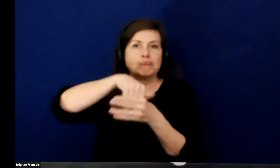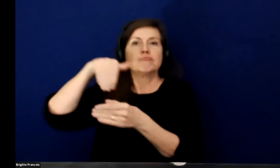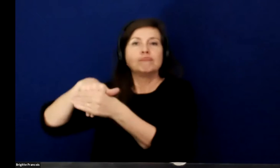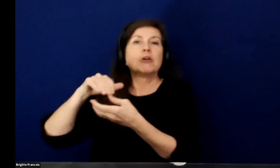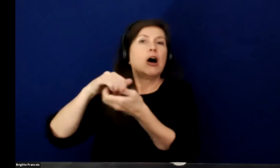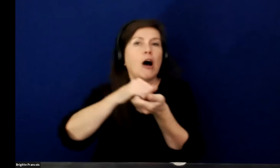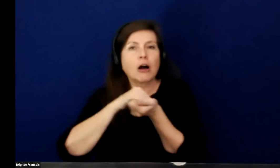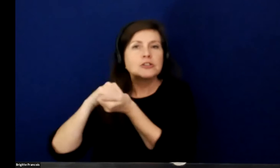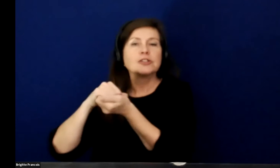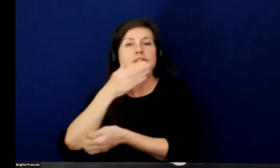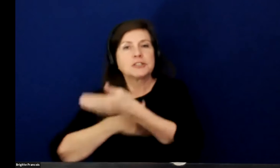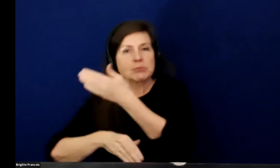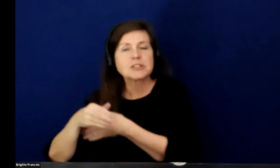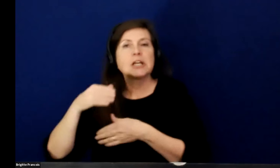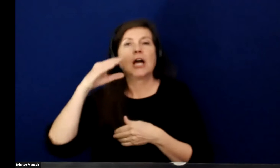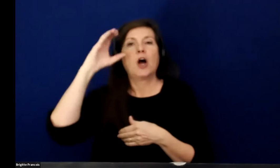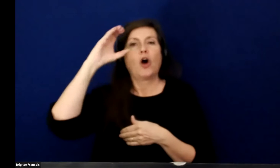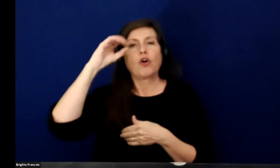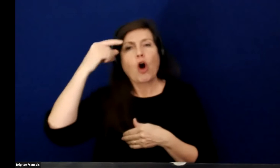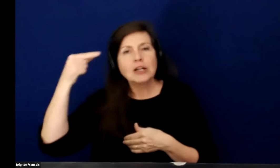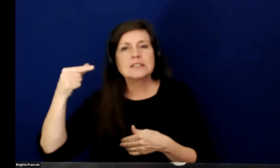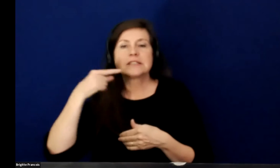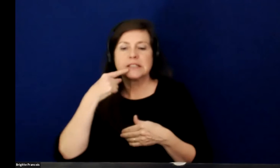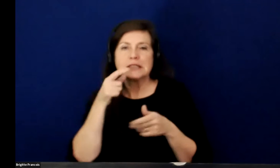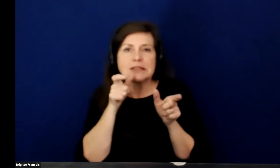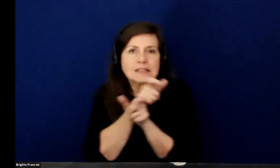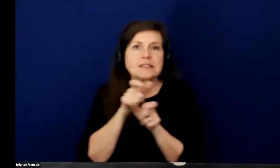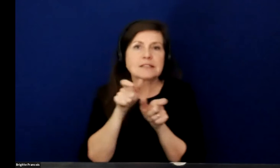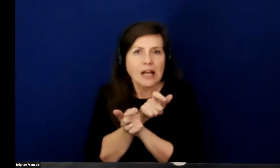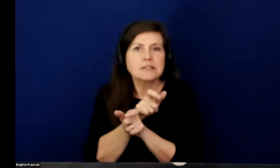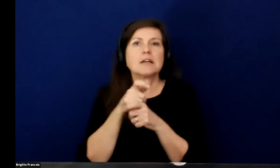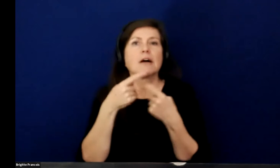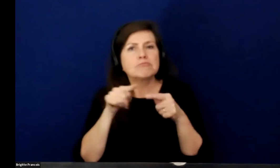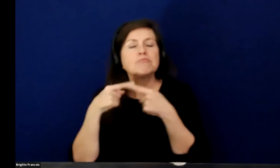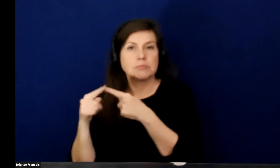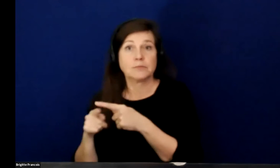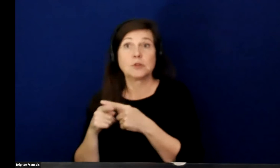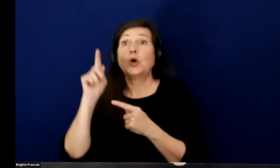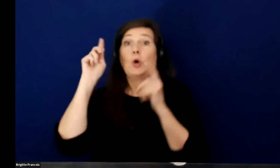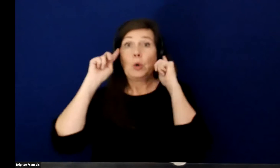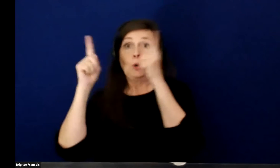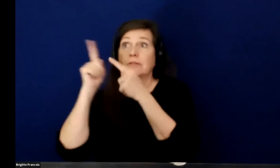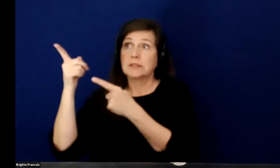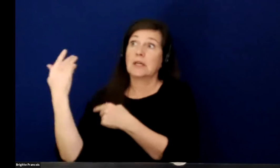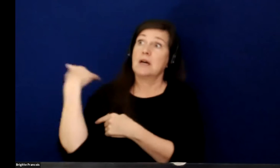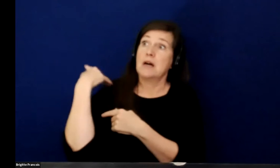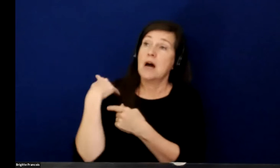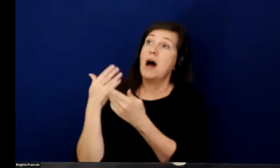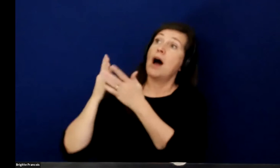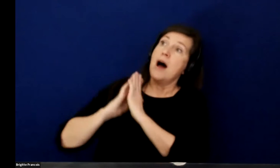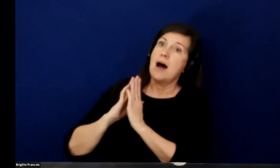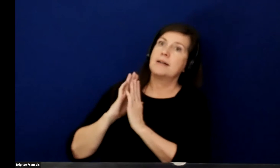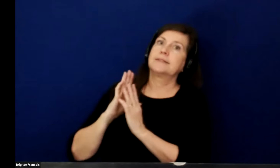different disabilities, from cognitive, dyslexia, and so on. And we were asked from the university to do a lot. One of those